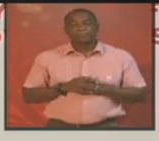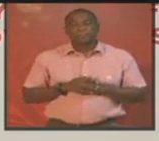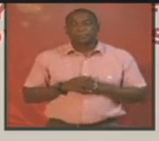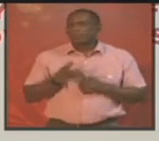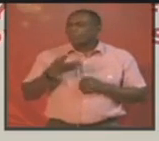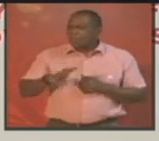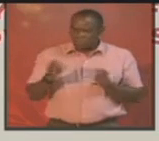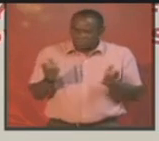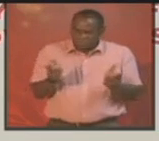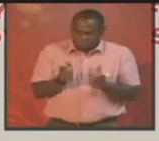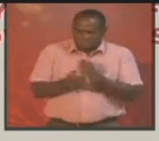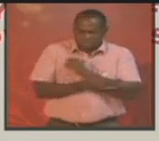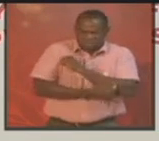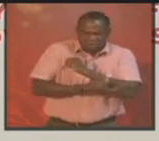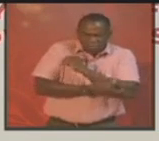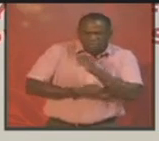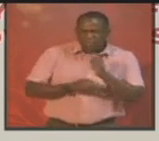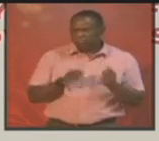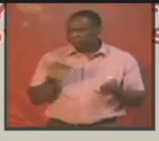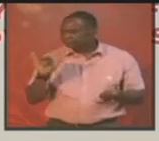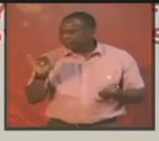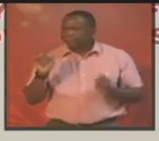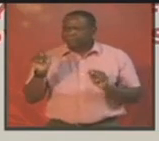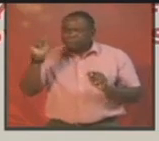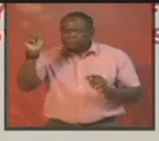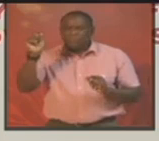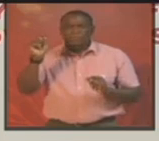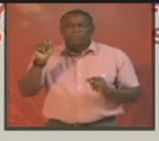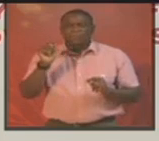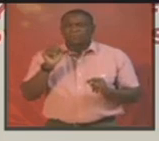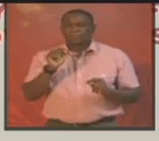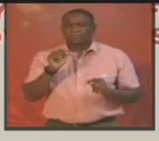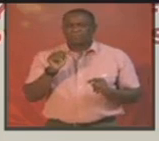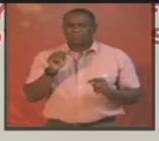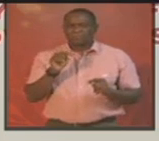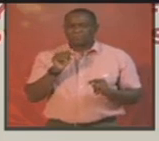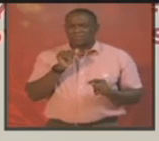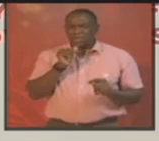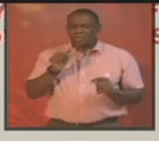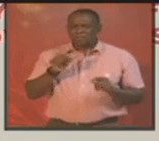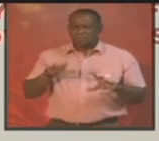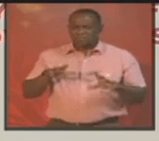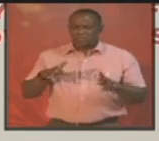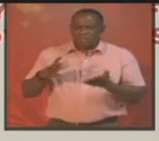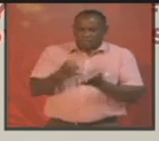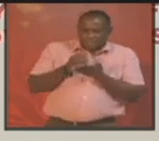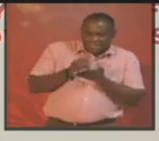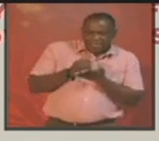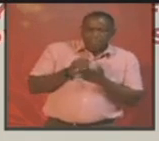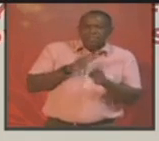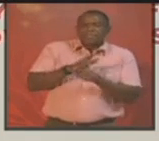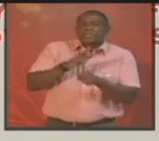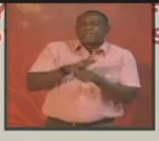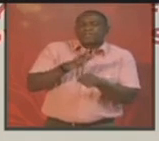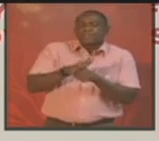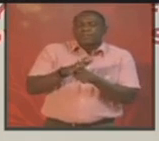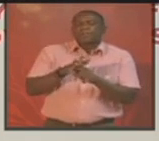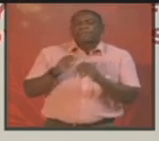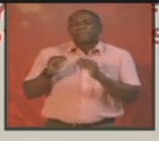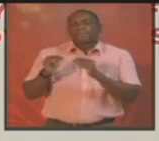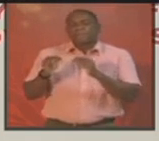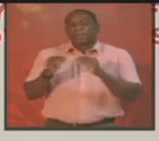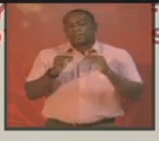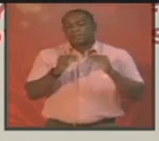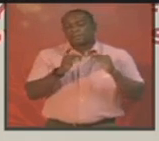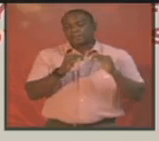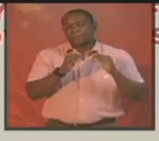to vaccine accessibility. And we hope that these voices will pay positive dividends in the near